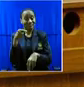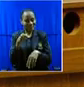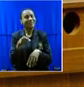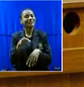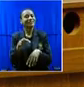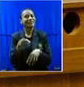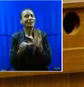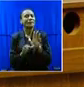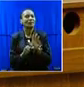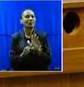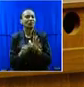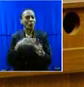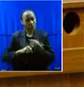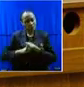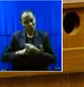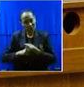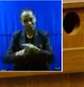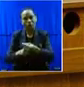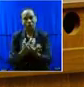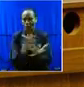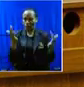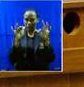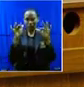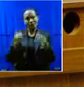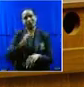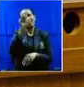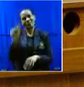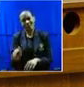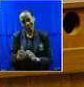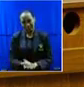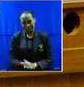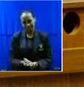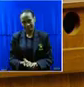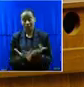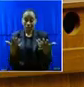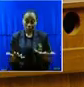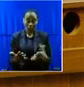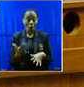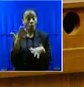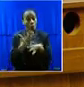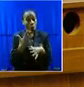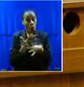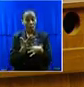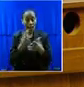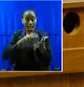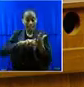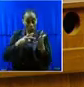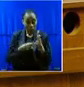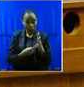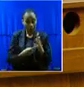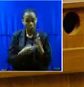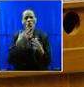support the livelihoods of our people. Large-scale job interventions driven by the